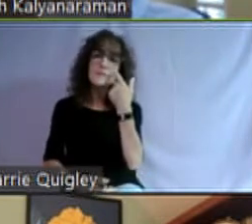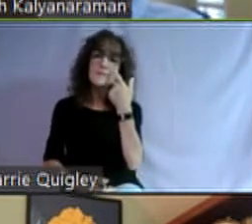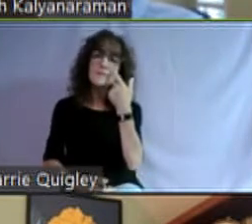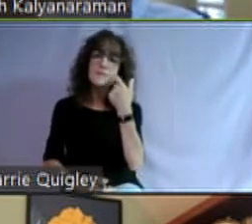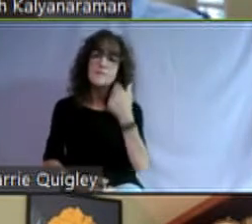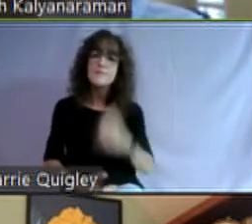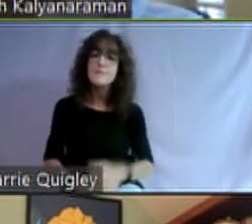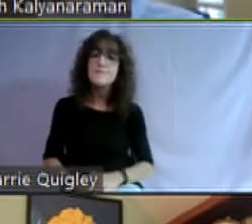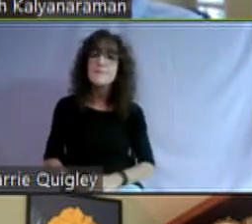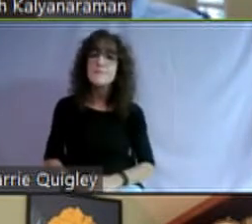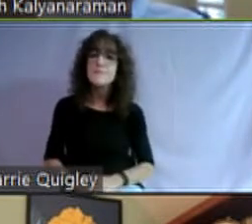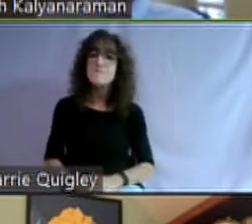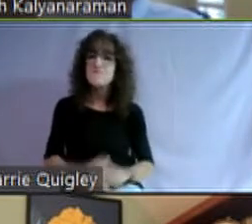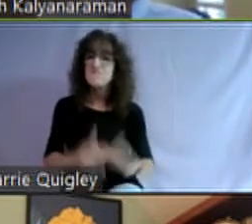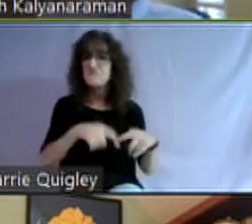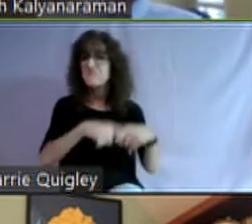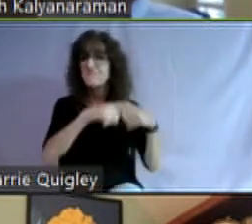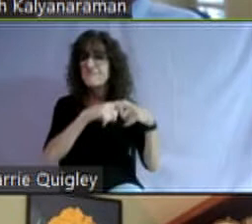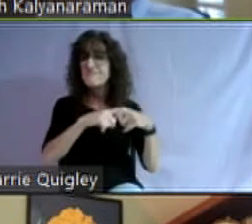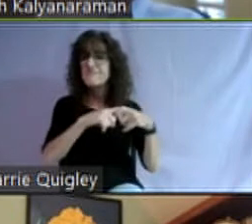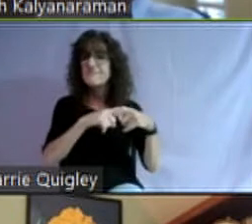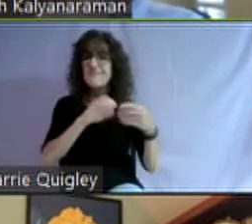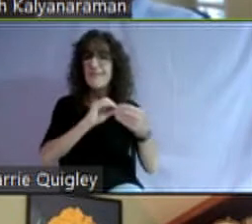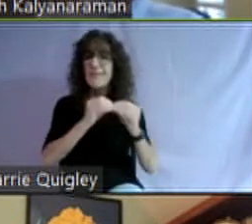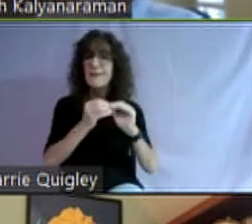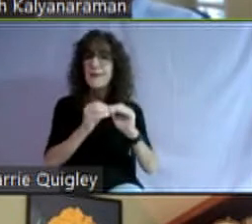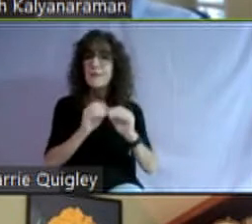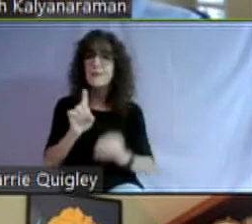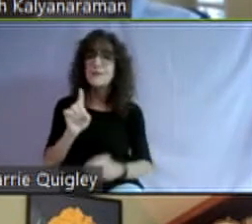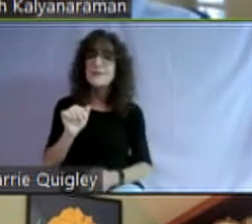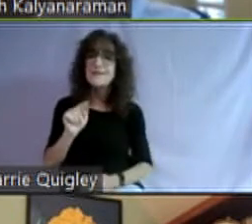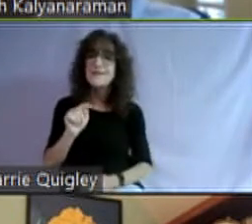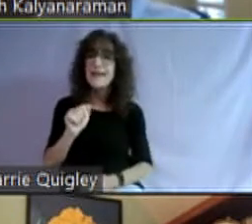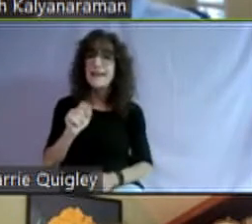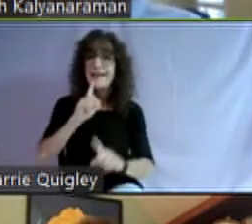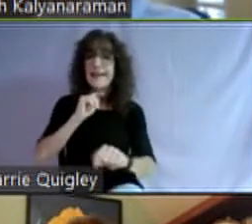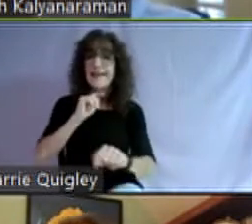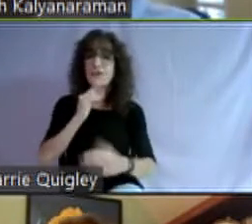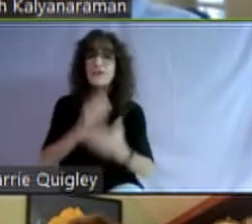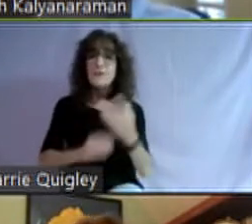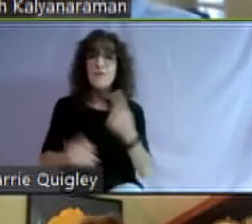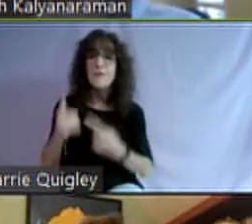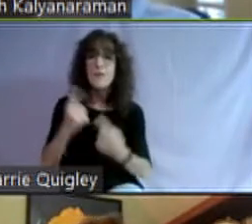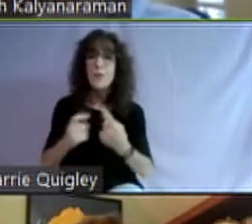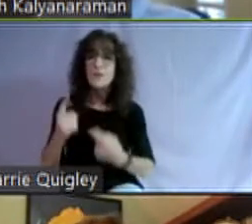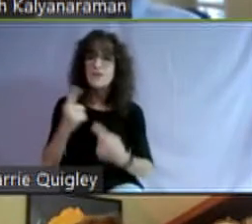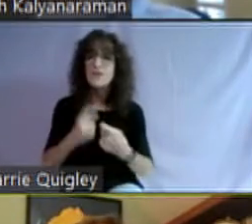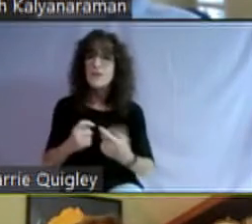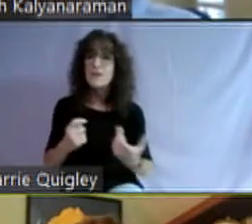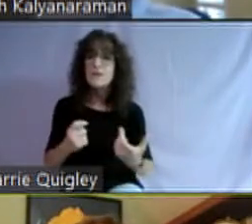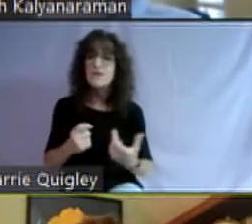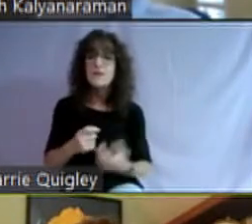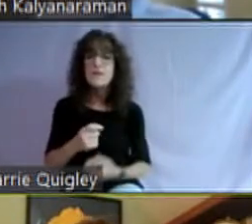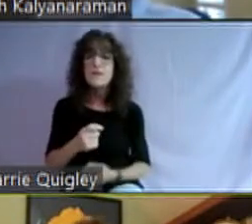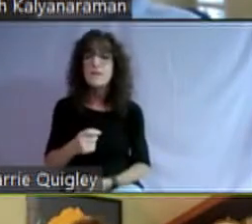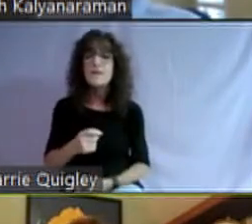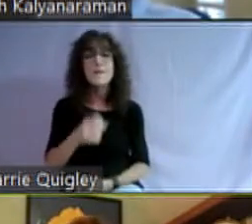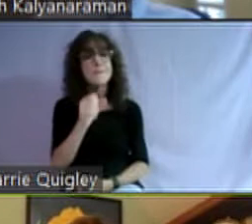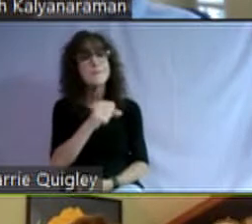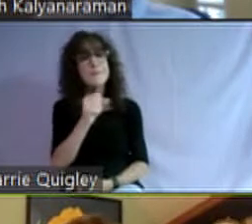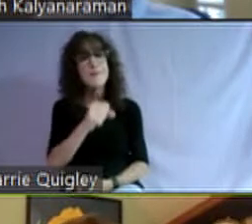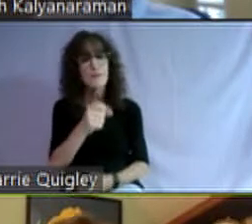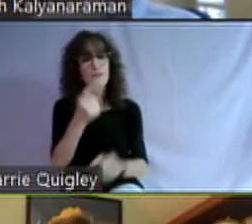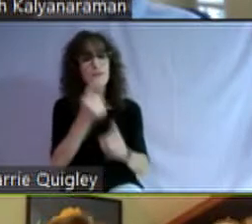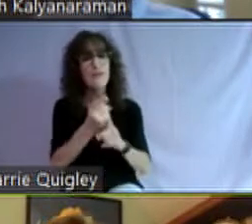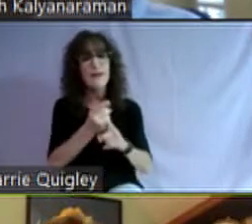with the data, and I guess we can get to a few of the questions. Yeah, well, we're at the right